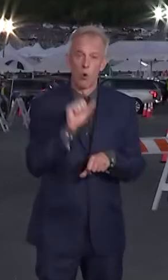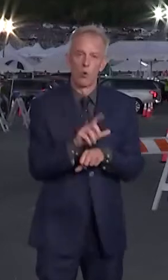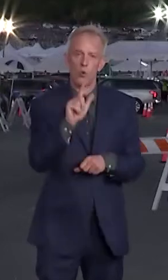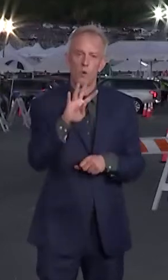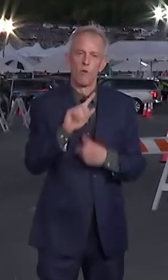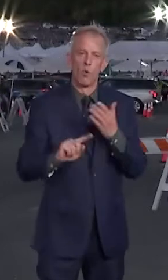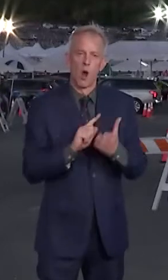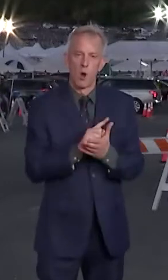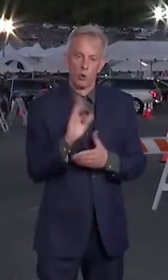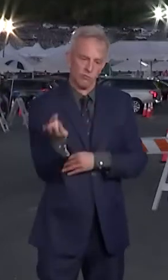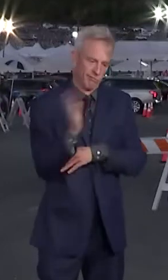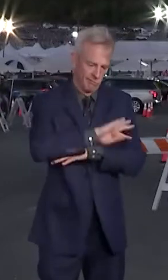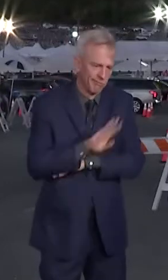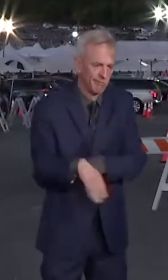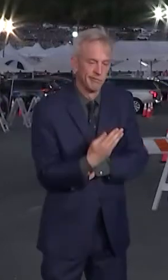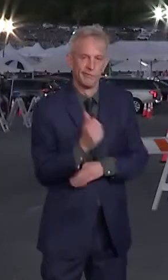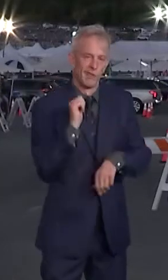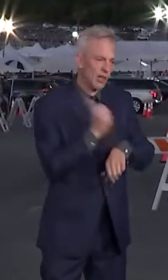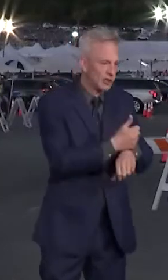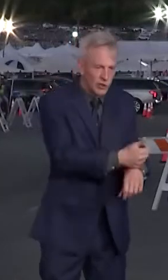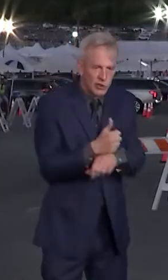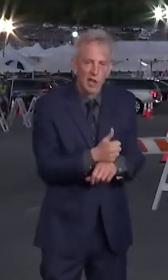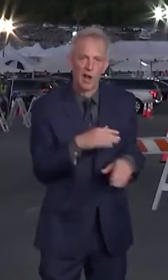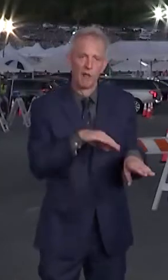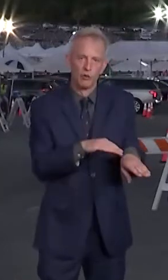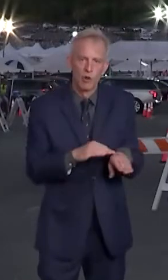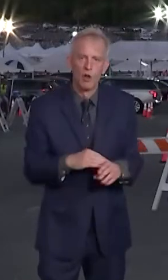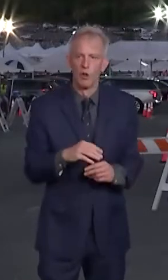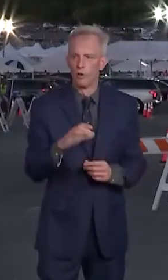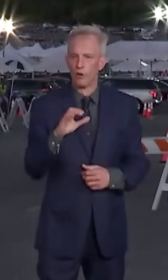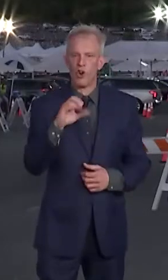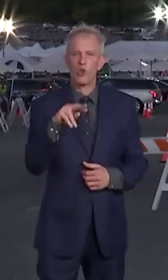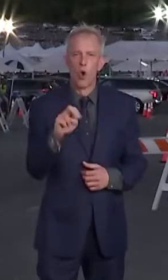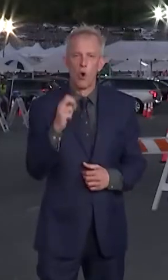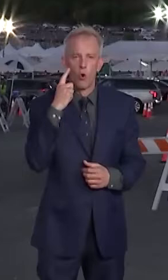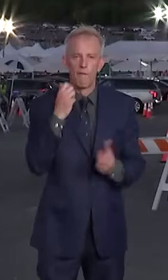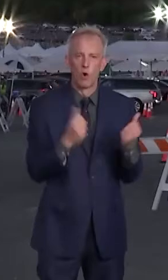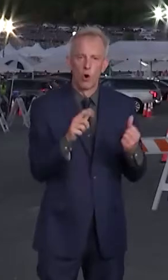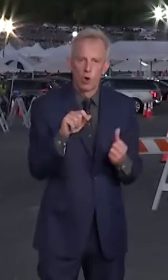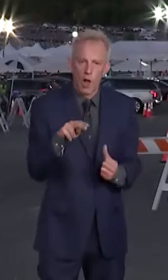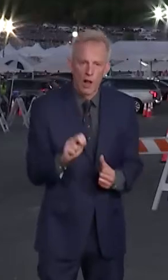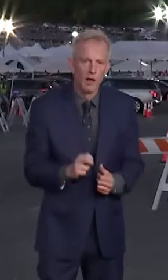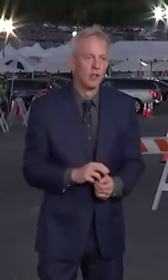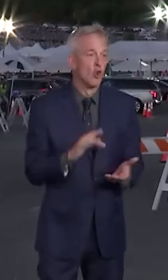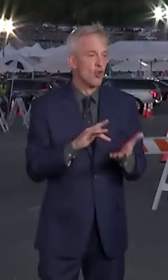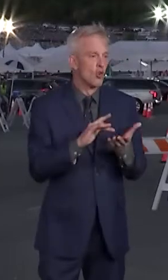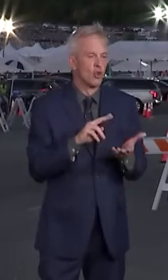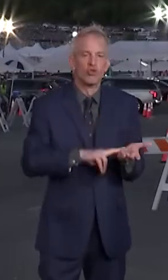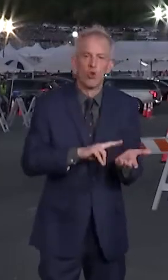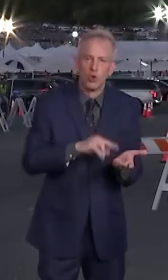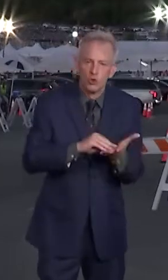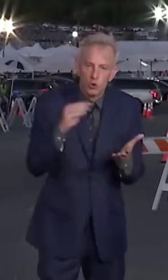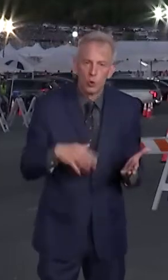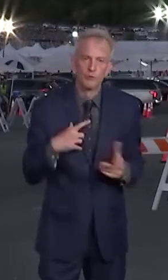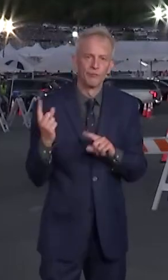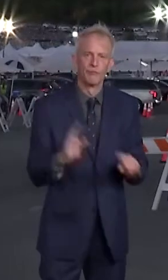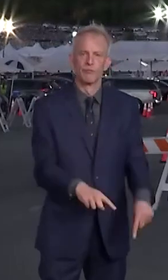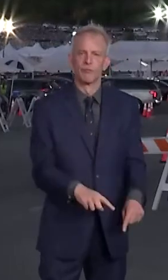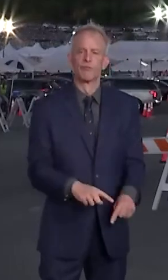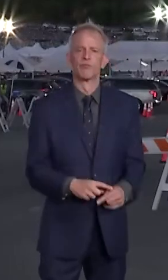shifts, setting up trailers, coning car lanes. We've had nursing and pharmacy students who have come to a field setting